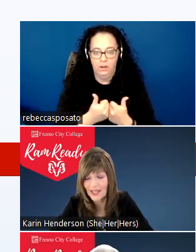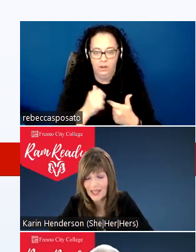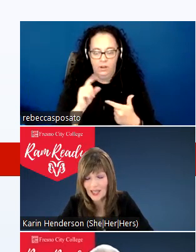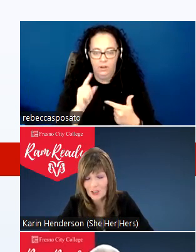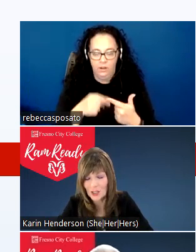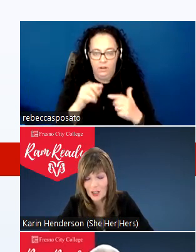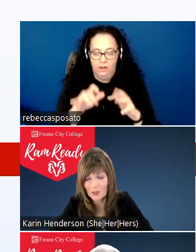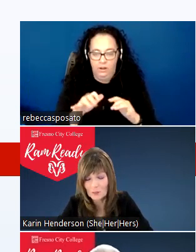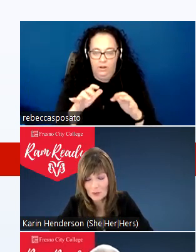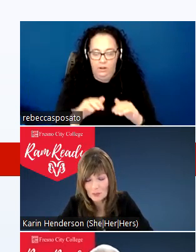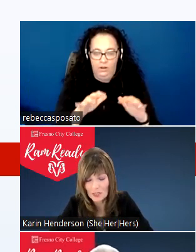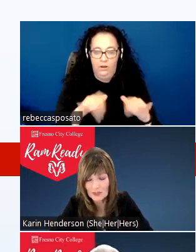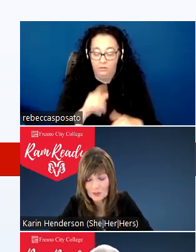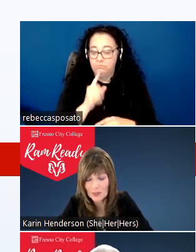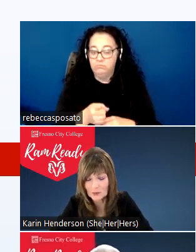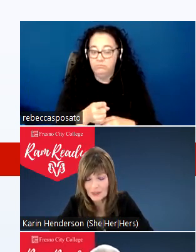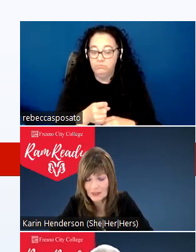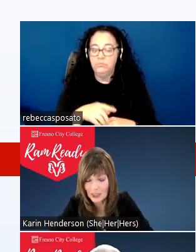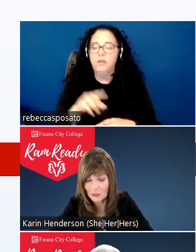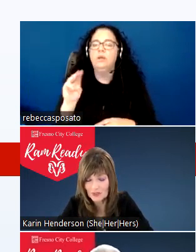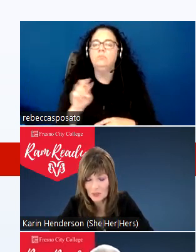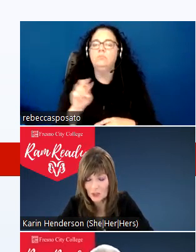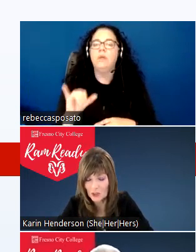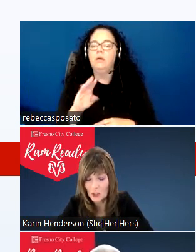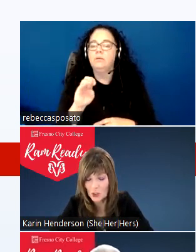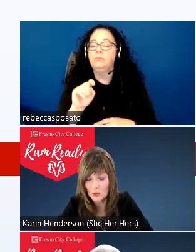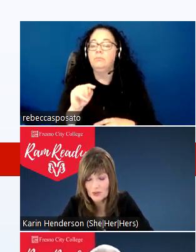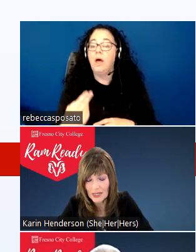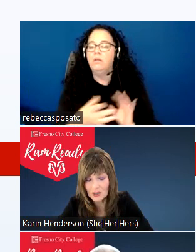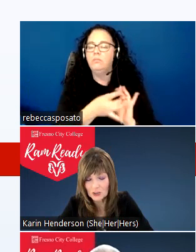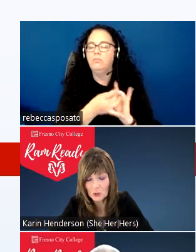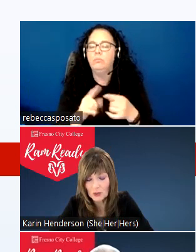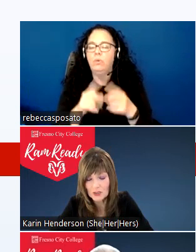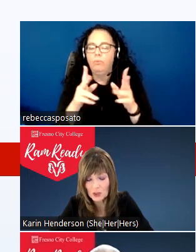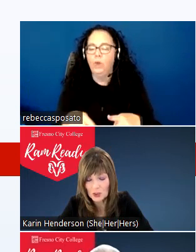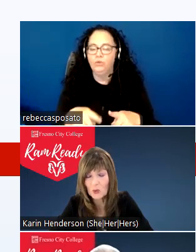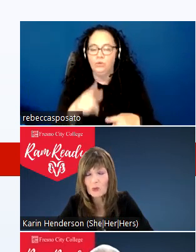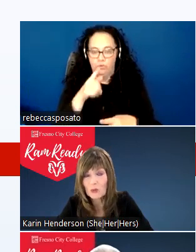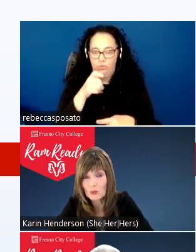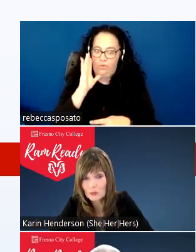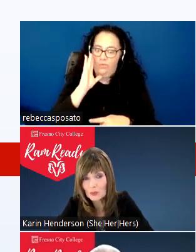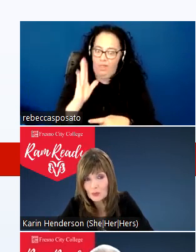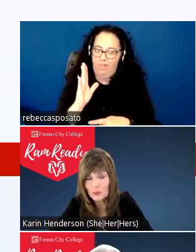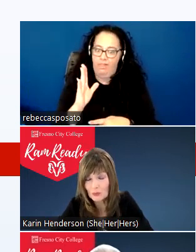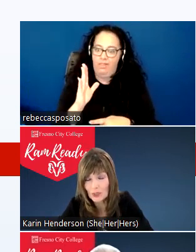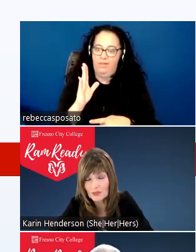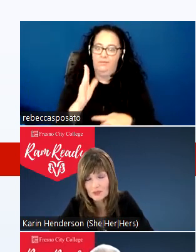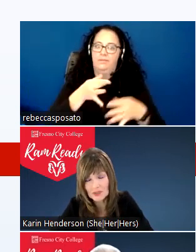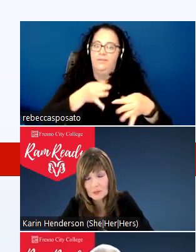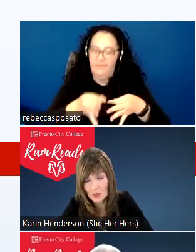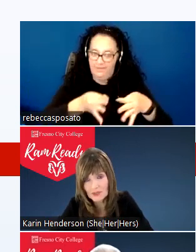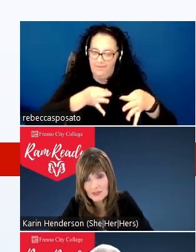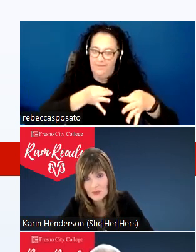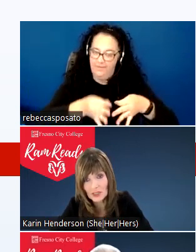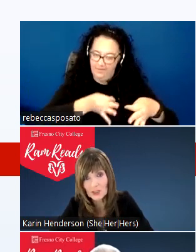application. And Mary Beth has been able to connect with someone who is actually going to go through the